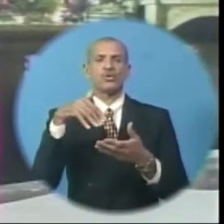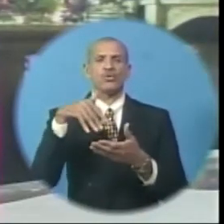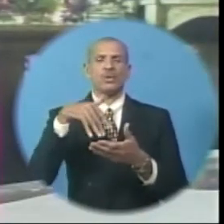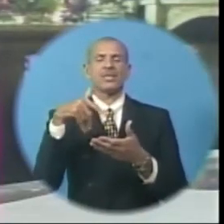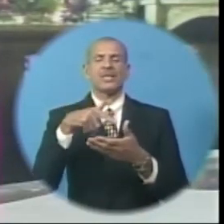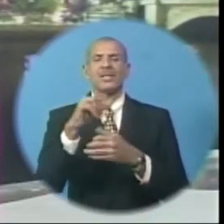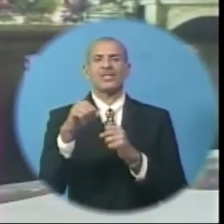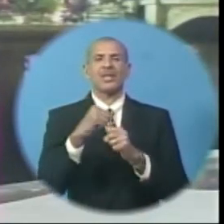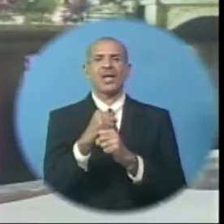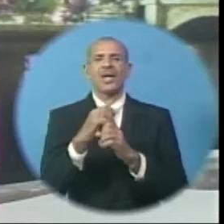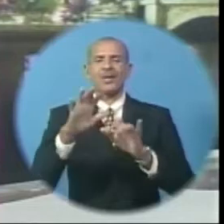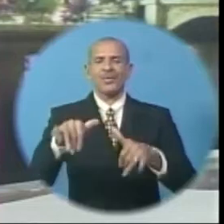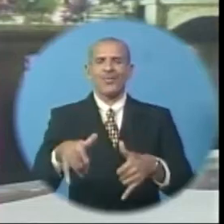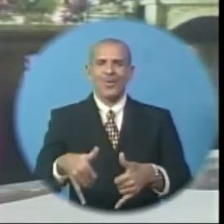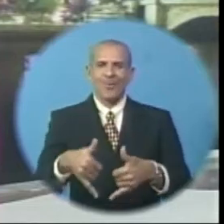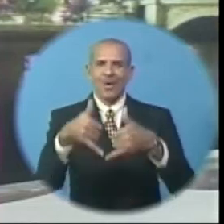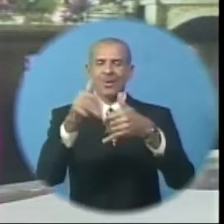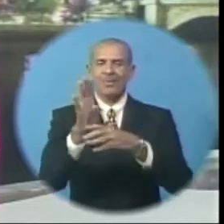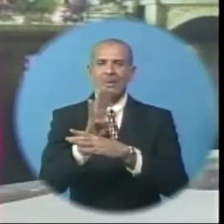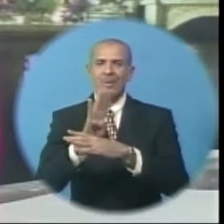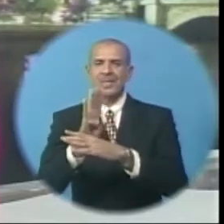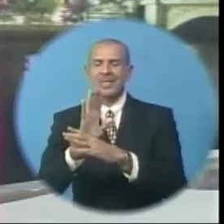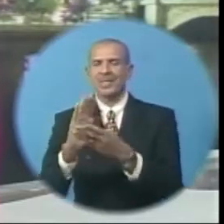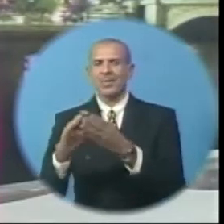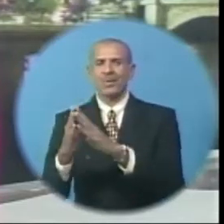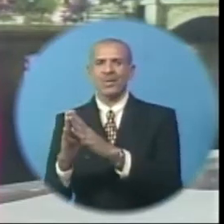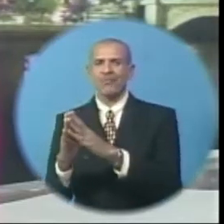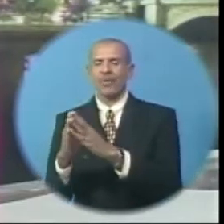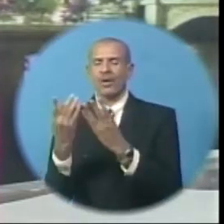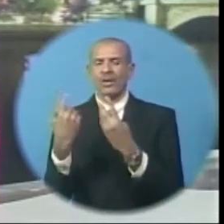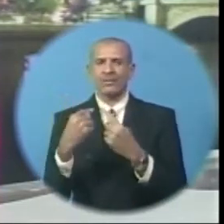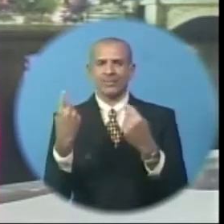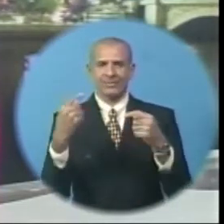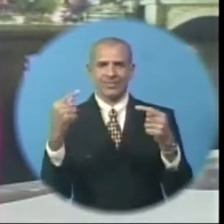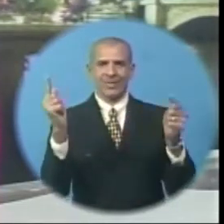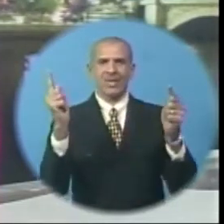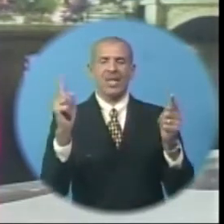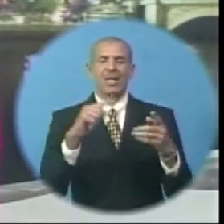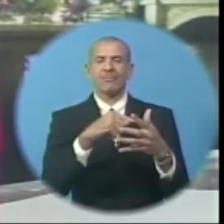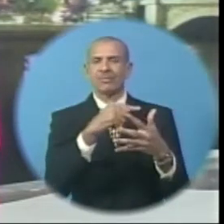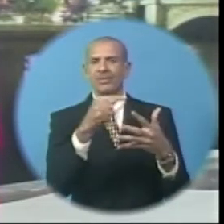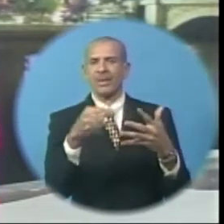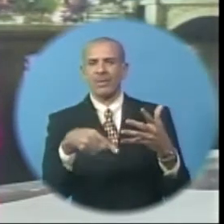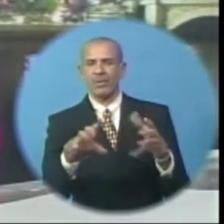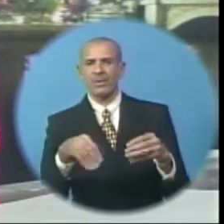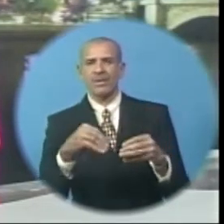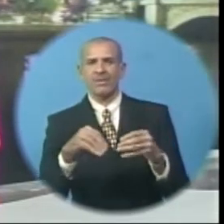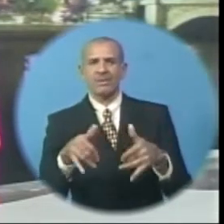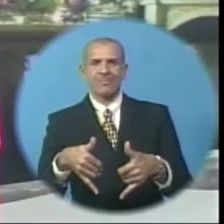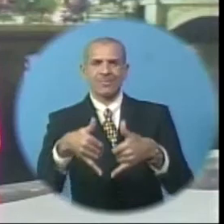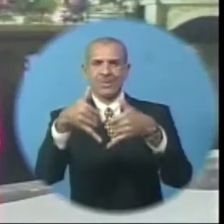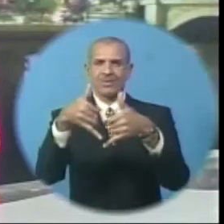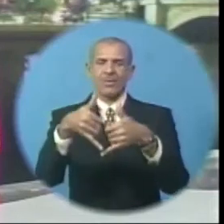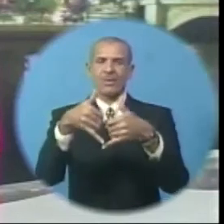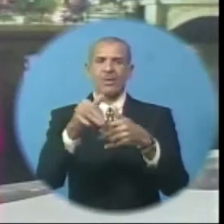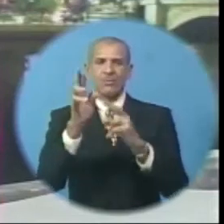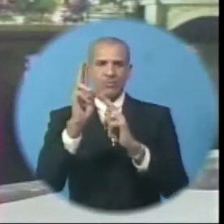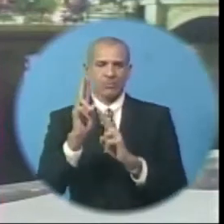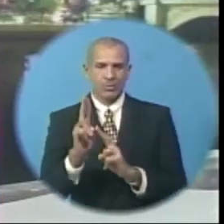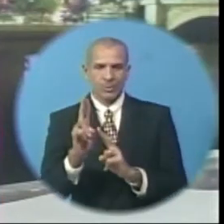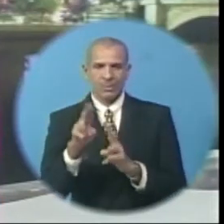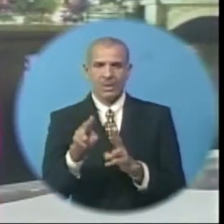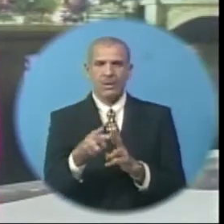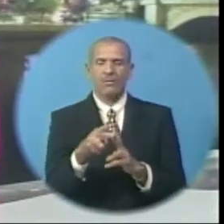are being rewarded by the business community for their efforts. A number of them received prizes in special recognition ceremony